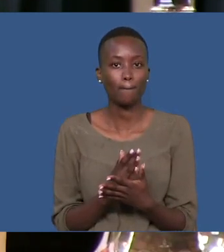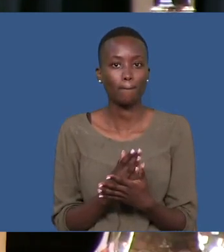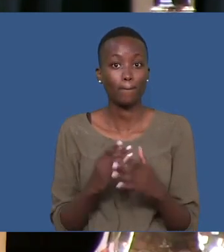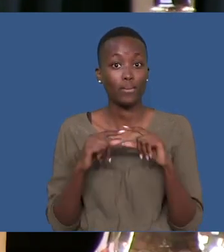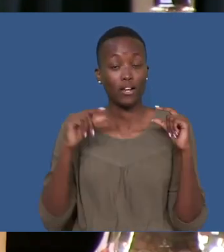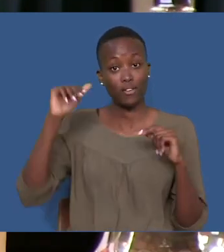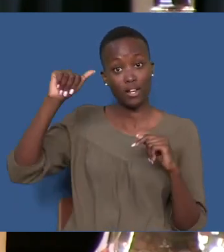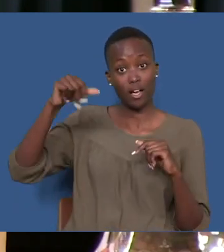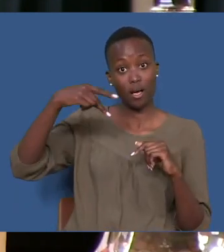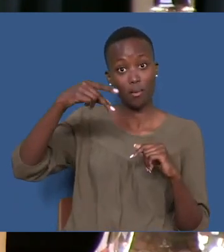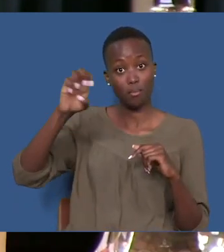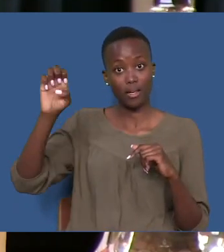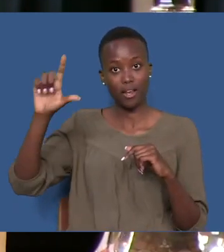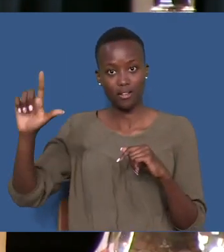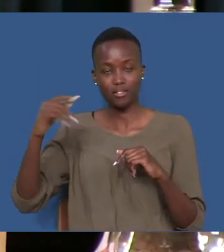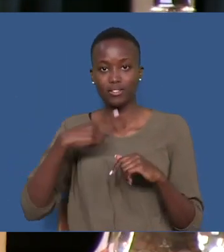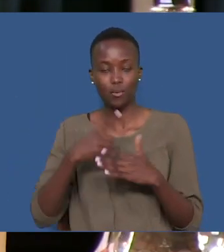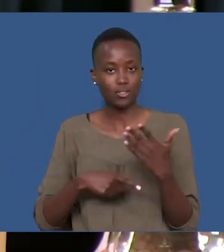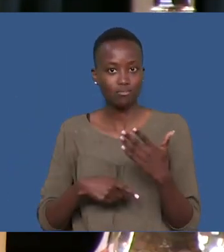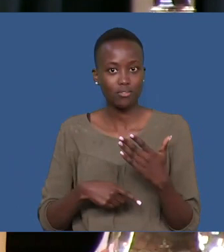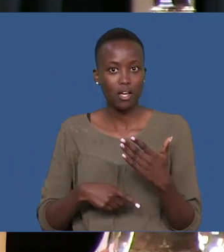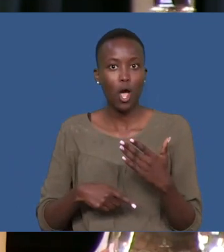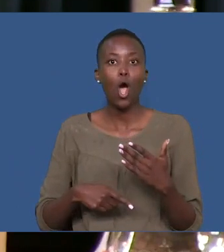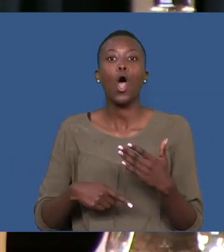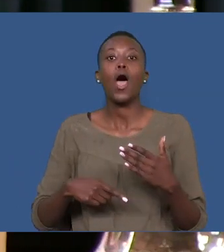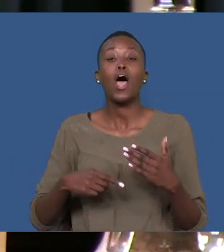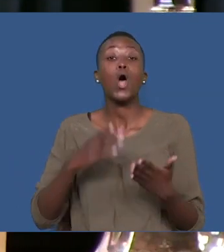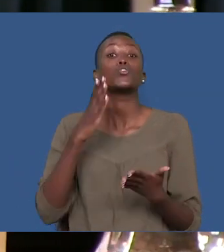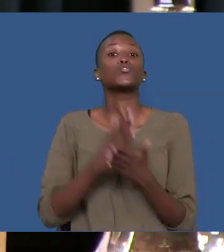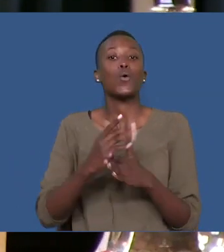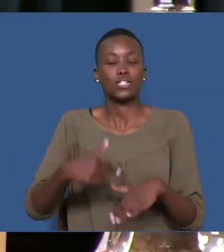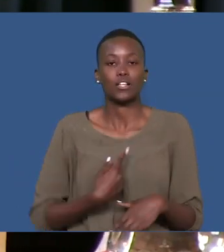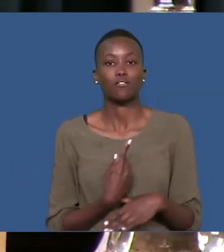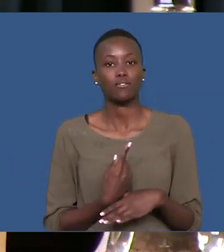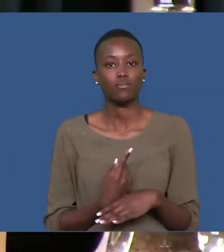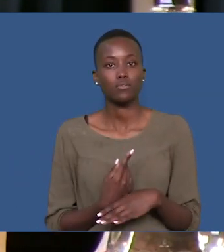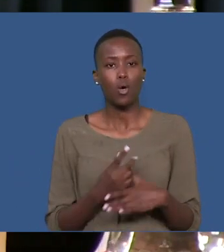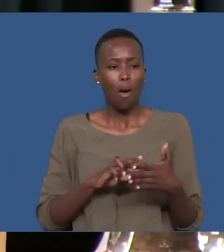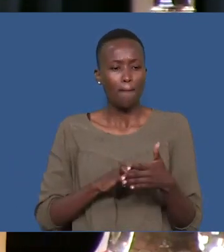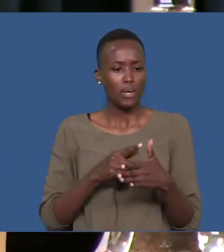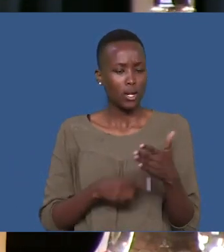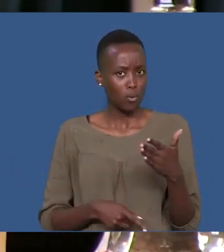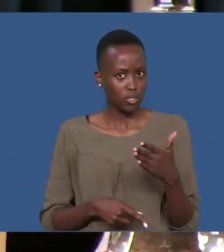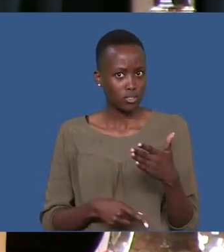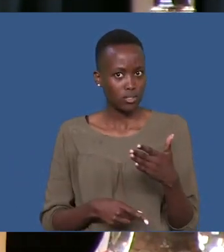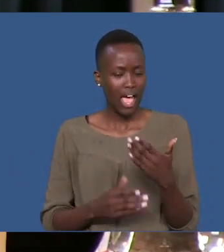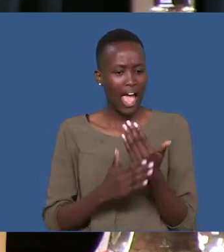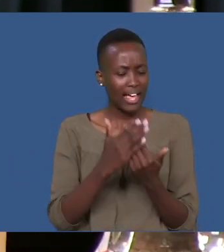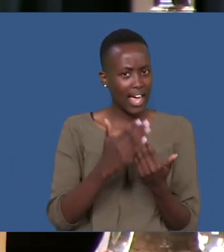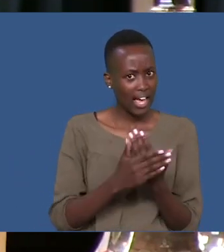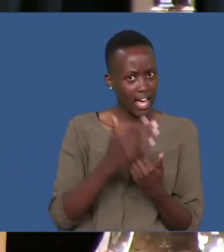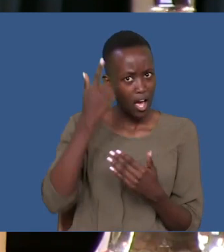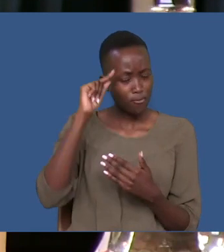Reverend Apella will say, in their real metal. And so pastoral care to the young ones is going to